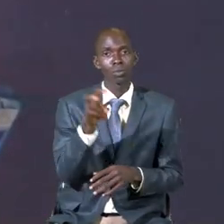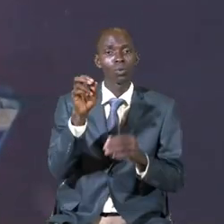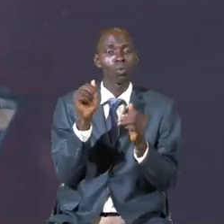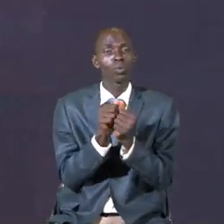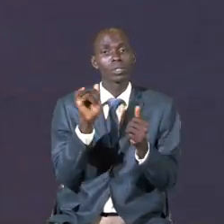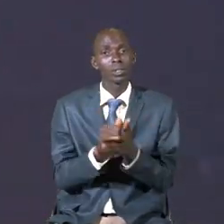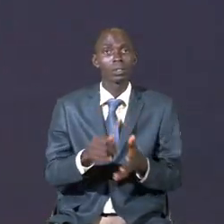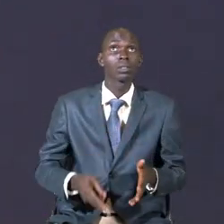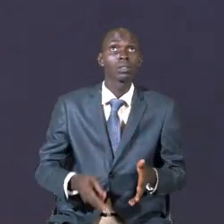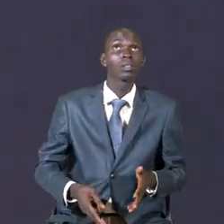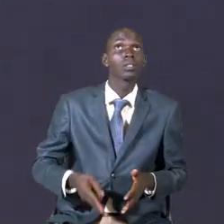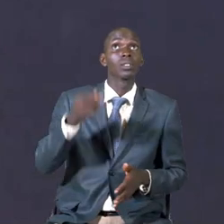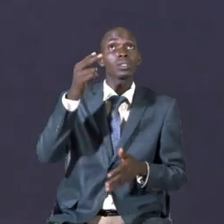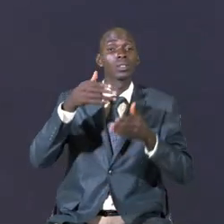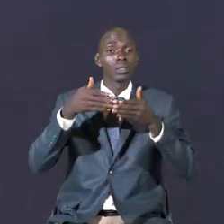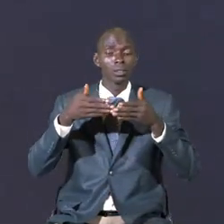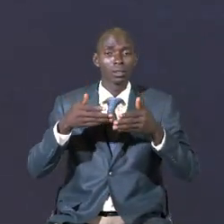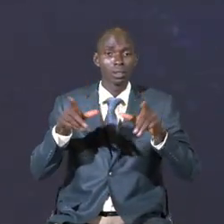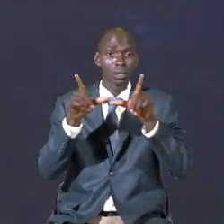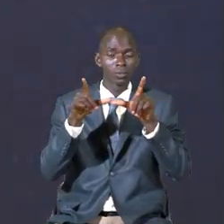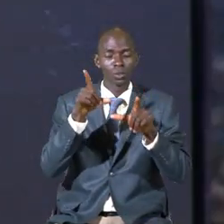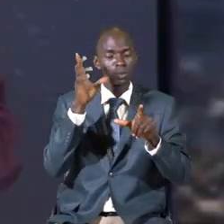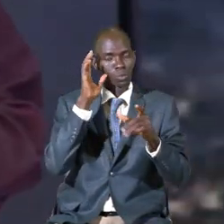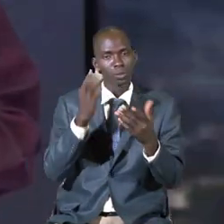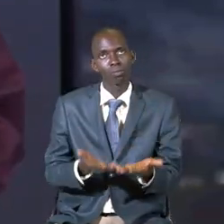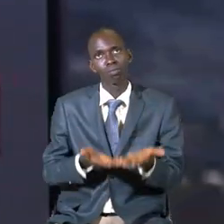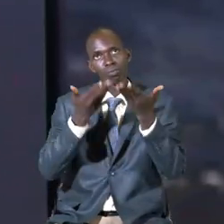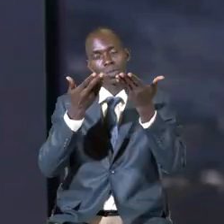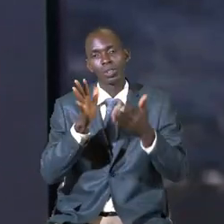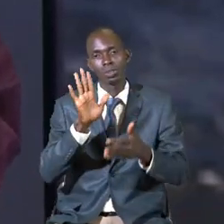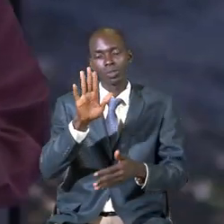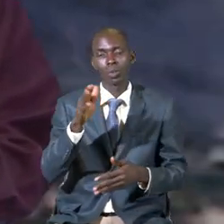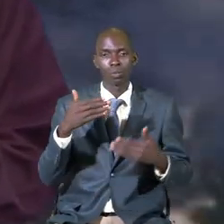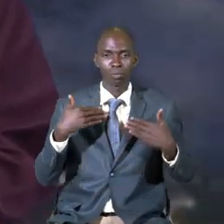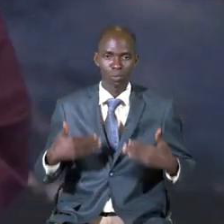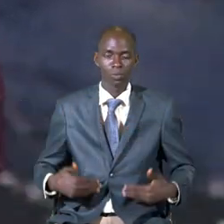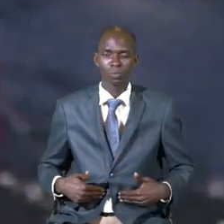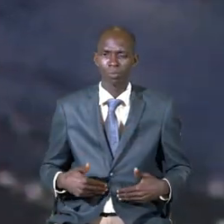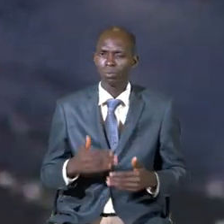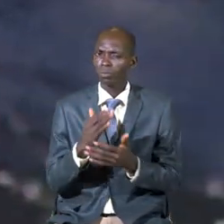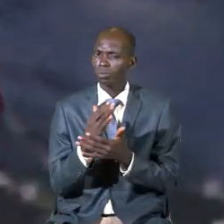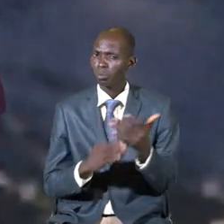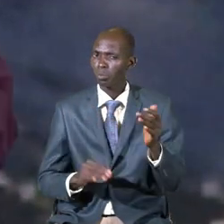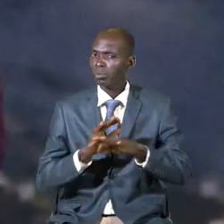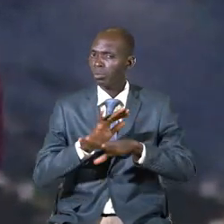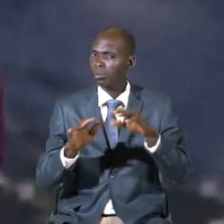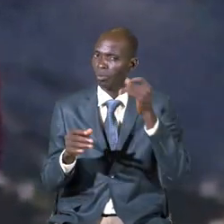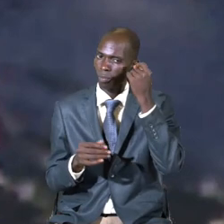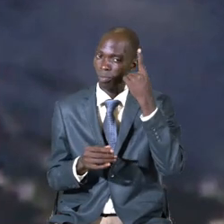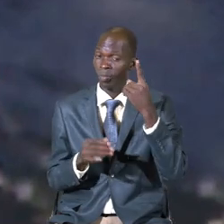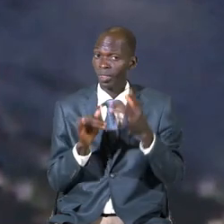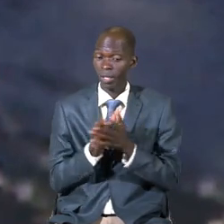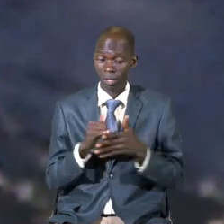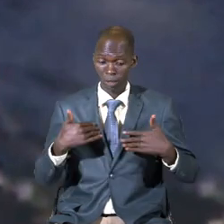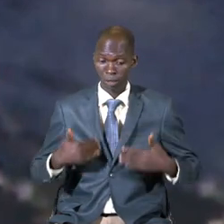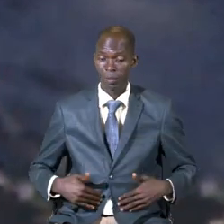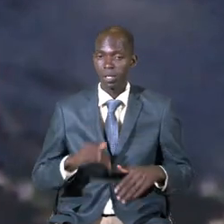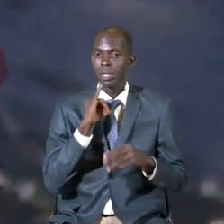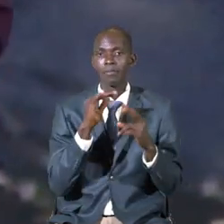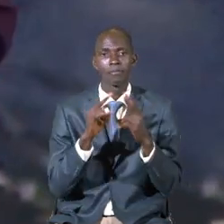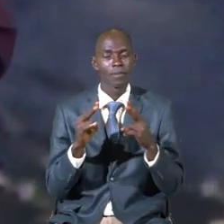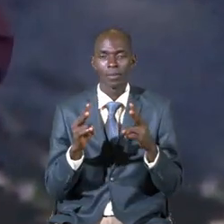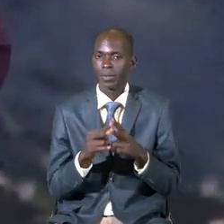present your body now some people don't understand that the body is very important